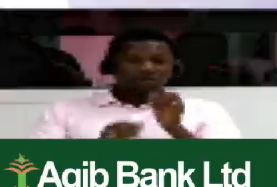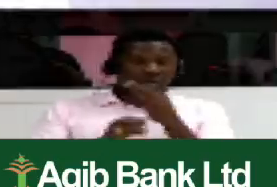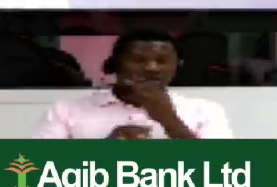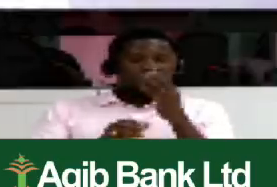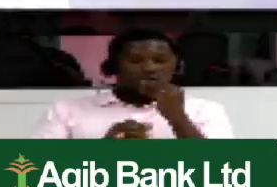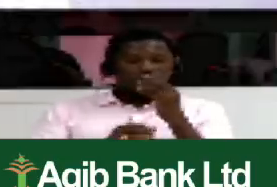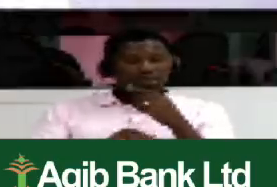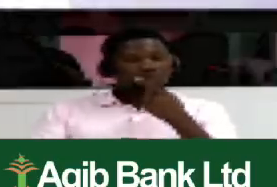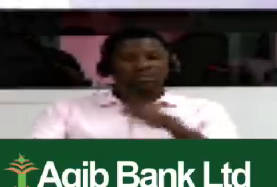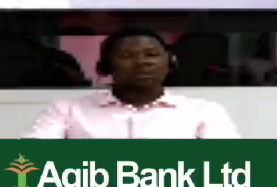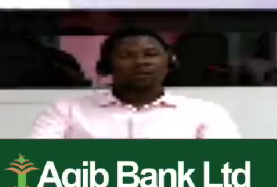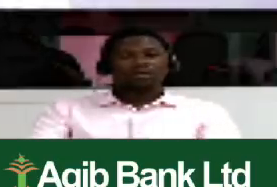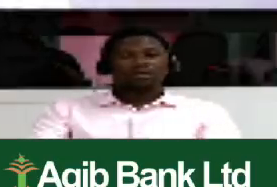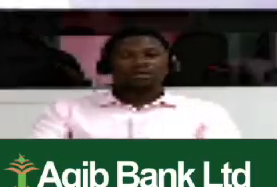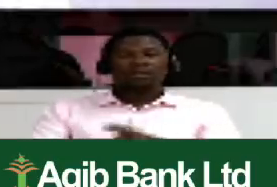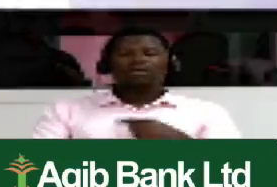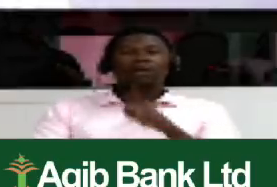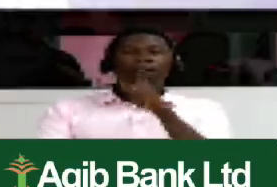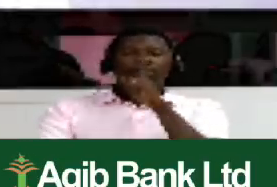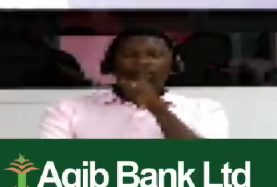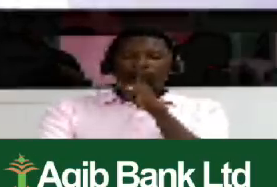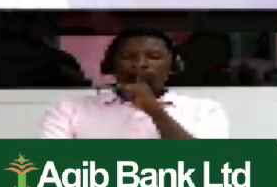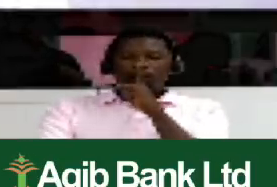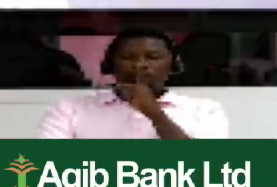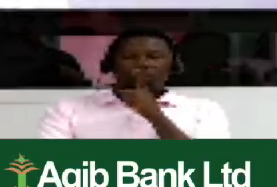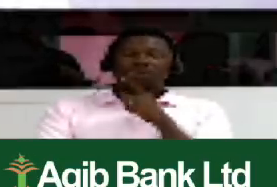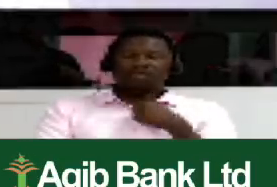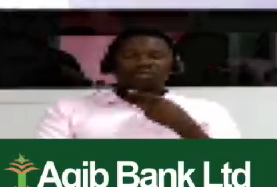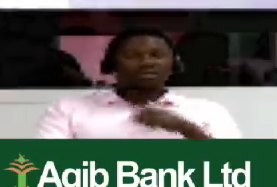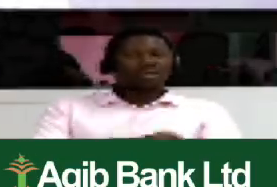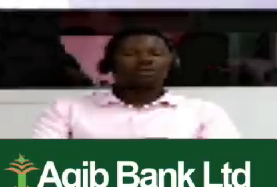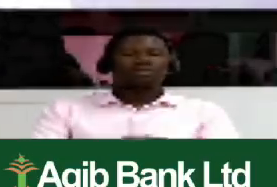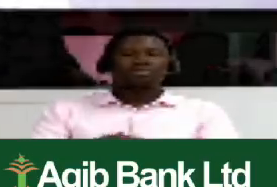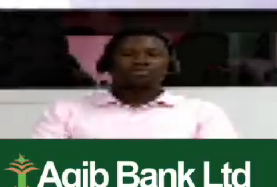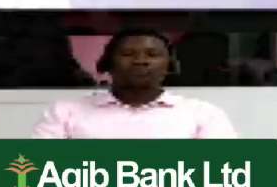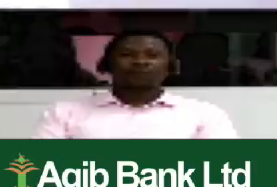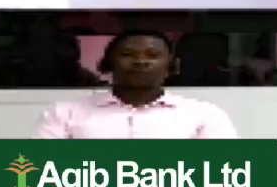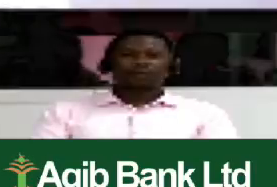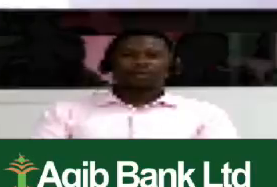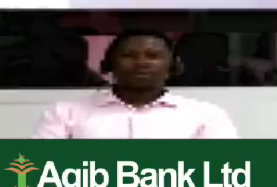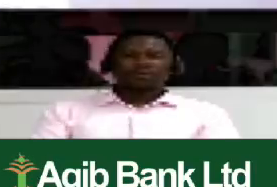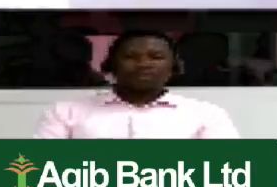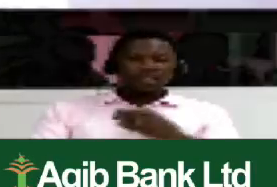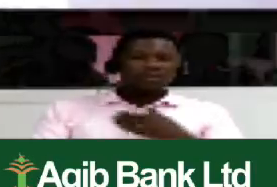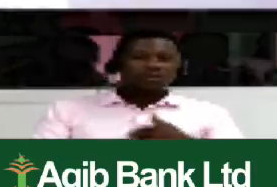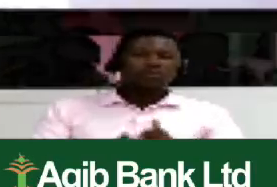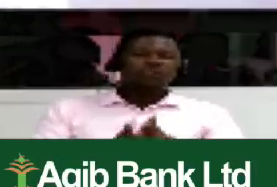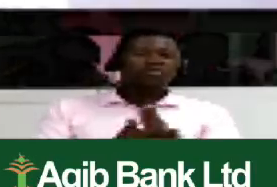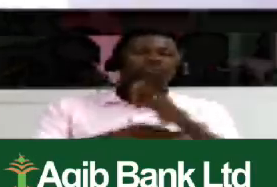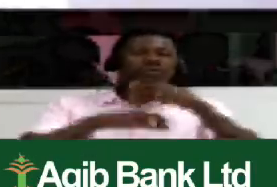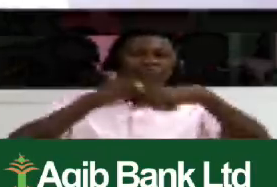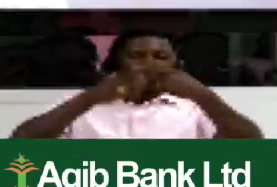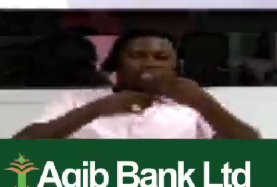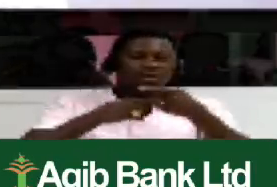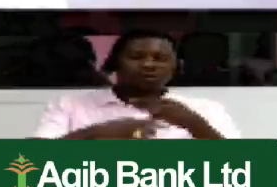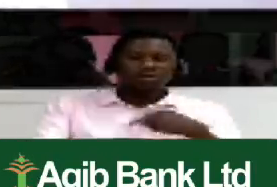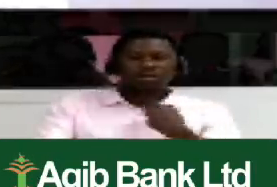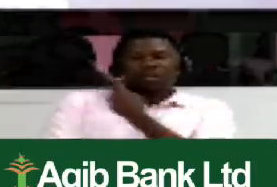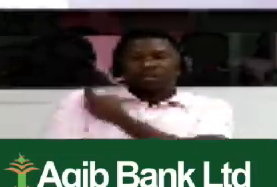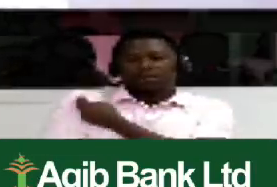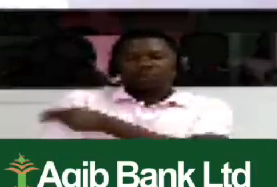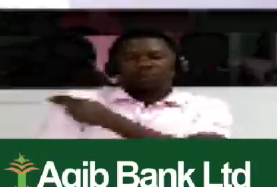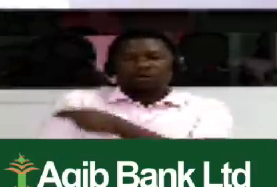time. He has to swallow that bitter pill at that moment. And then he continued with them to the health